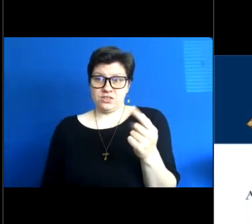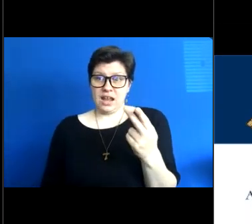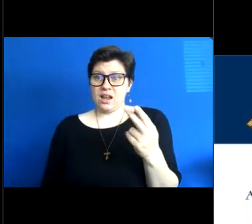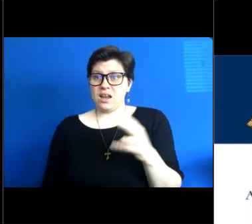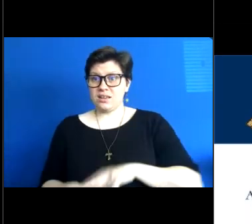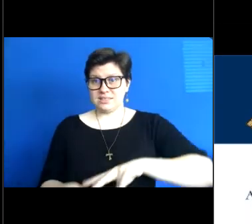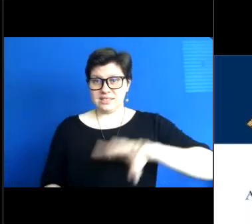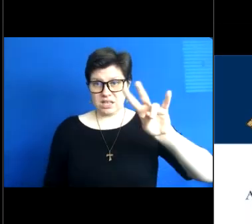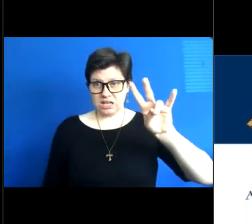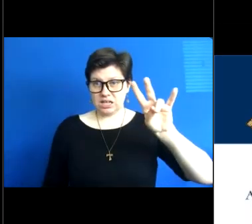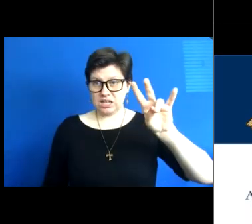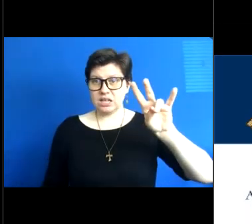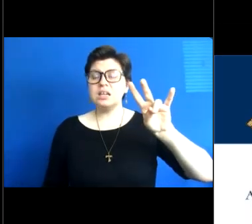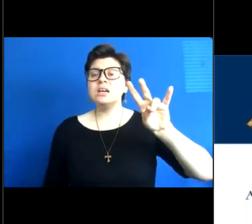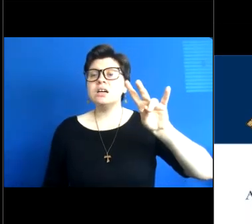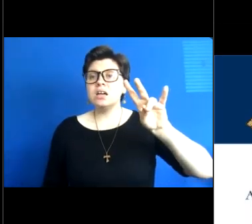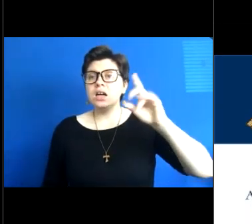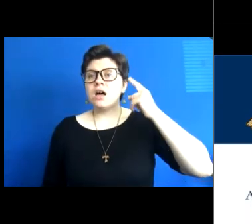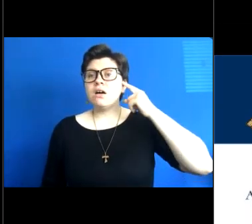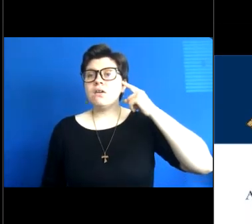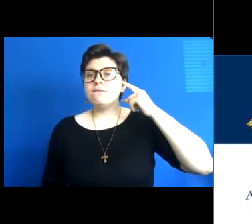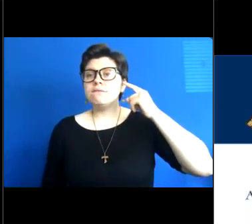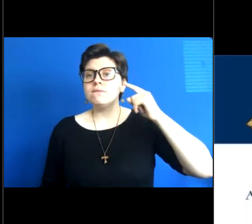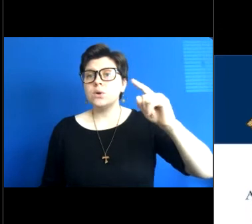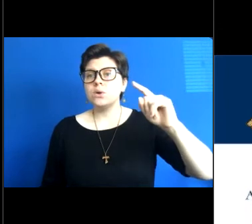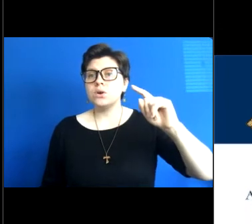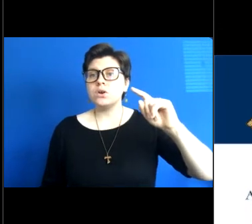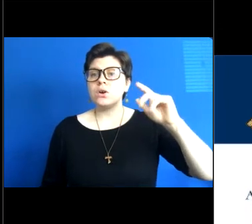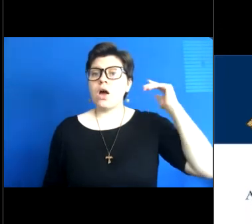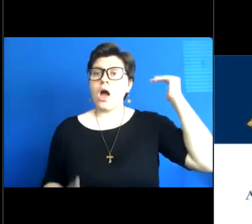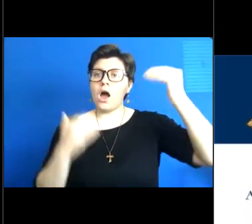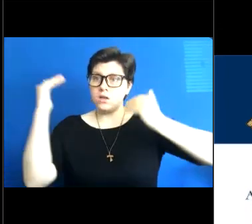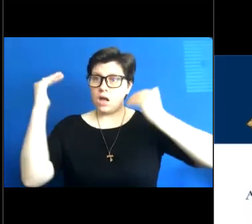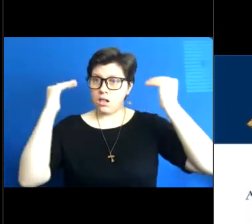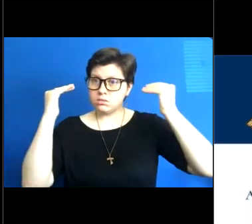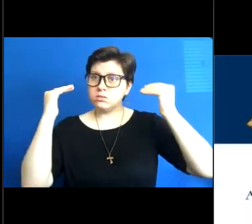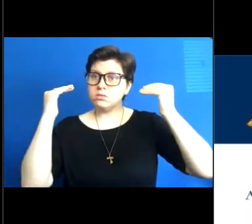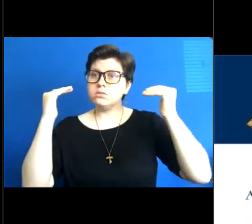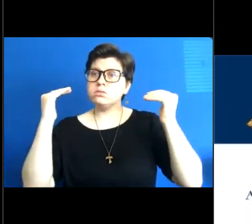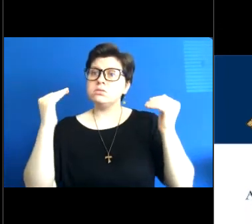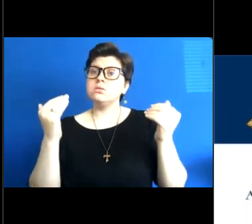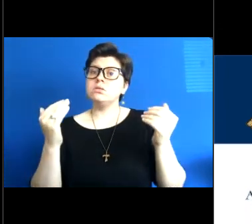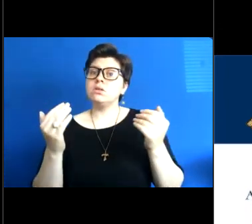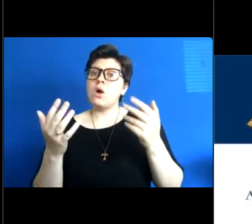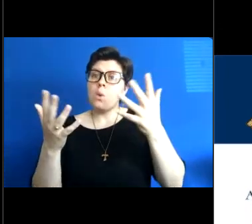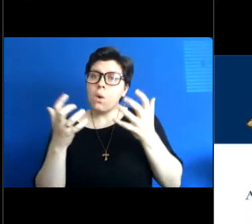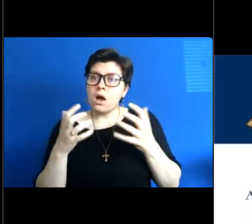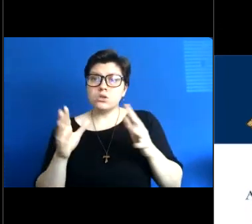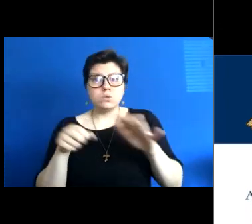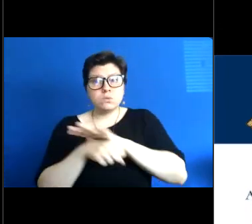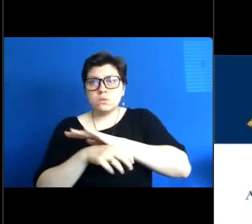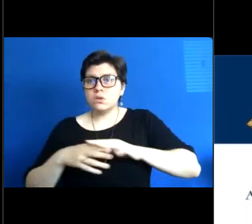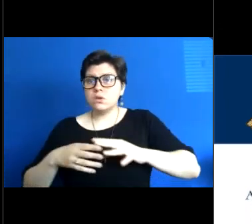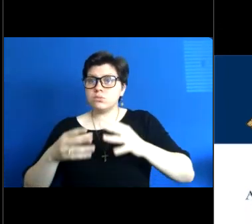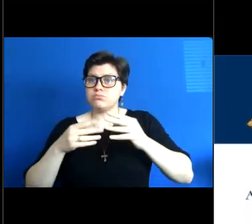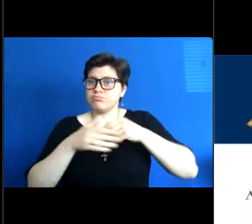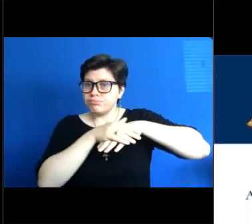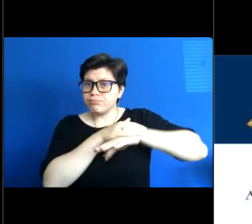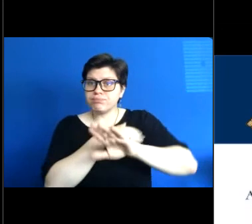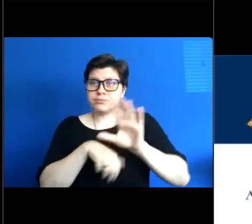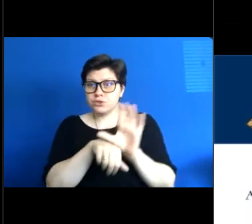p.m. For those adults looking to be fully received into the church that